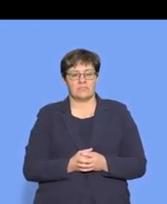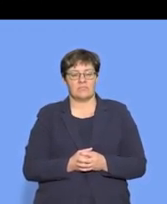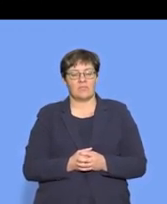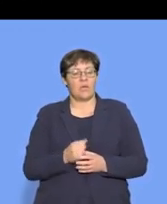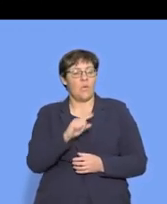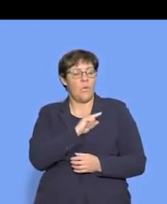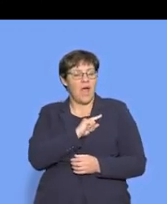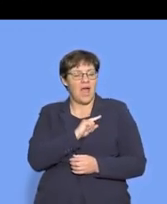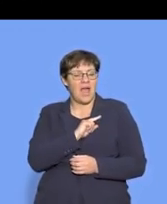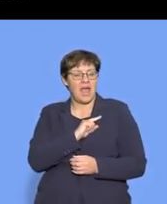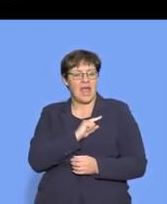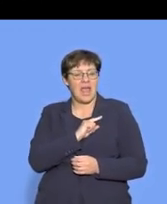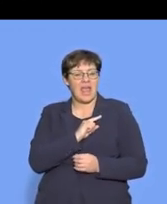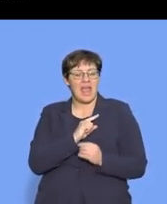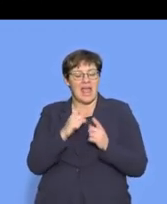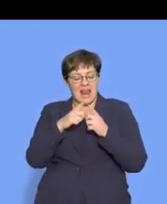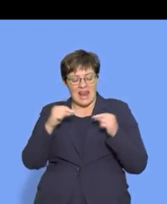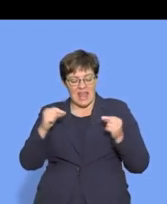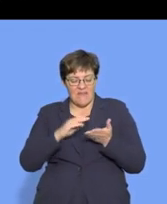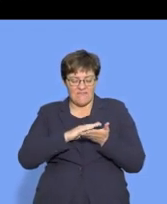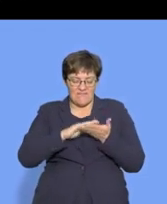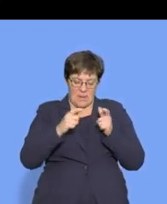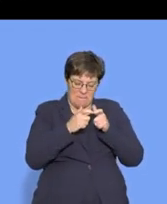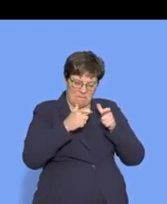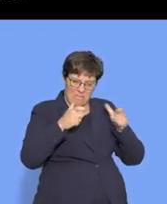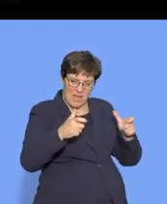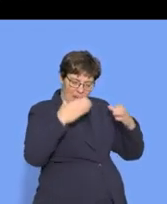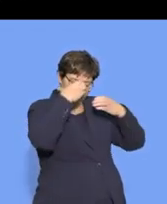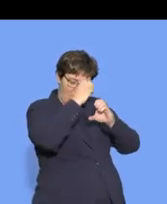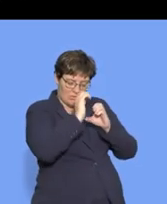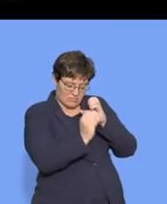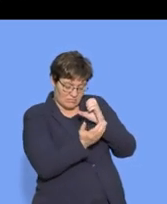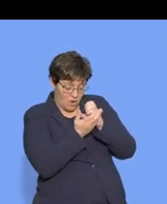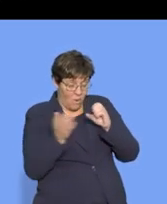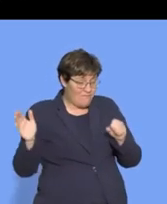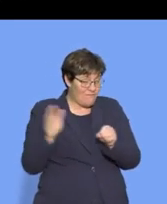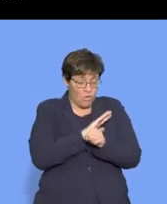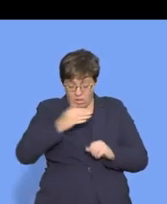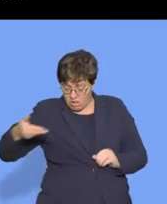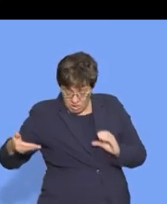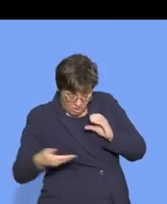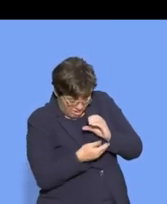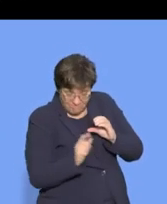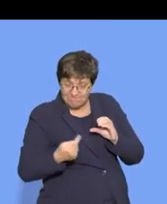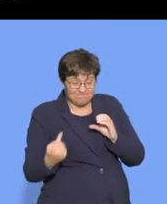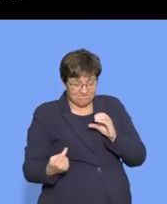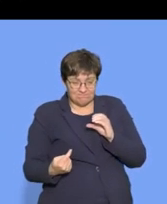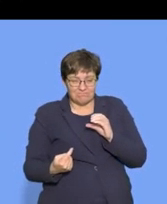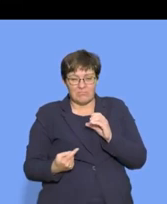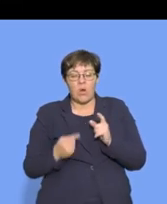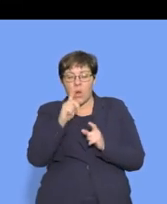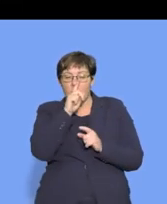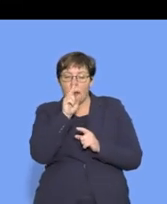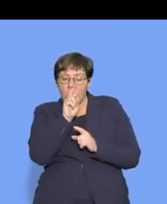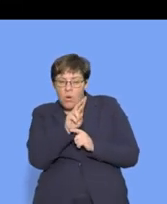Because the leaf is so large, when you look at it under a microscope, you can't fit the whole leaf under the microscope. We tend to look at it